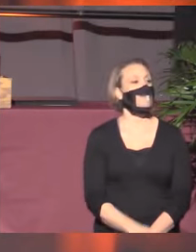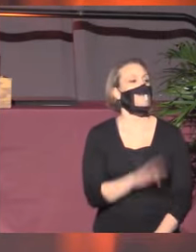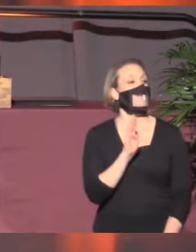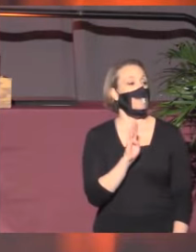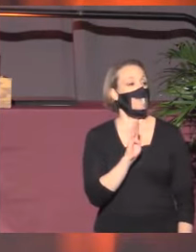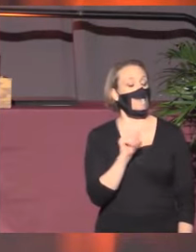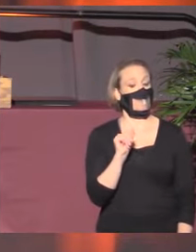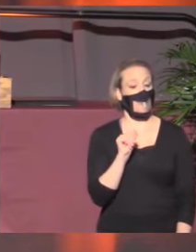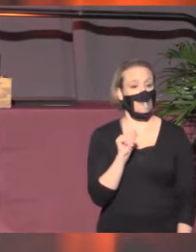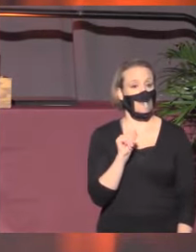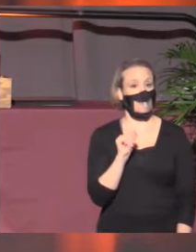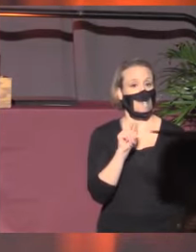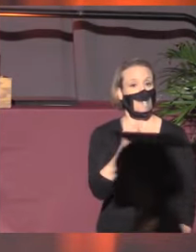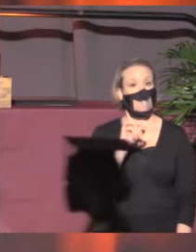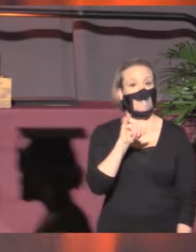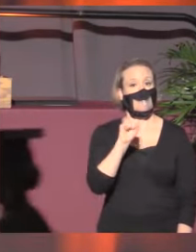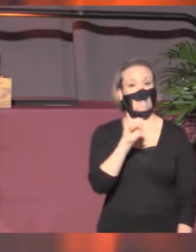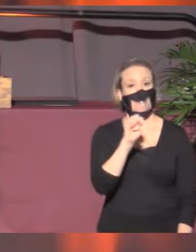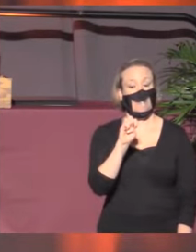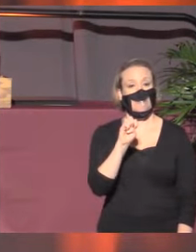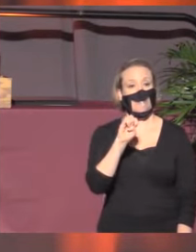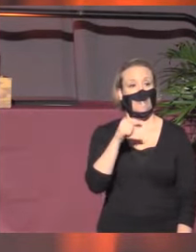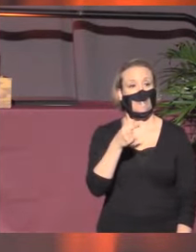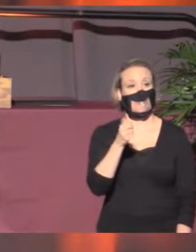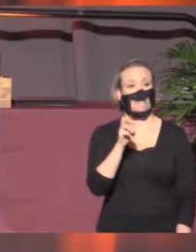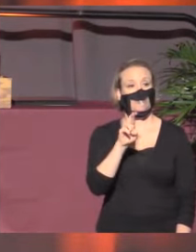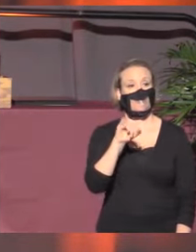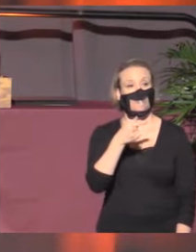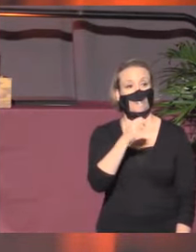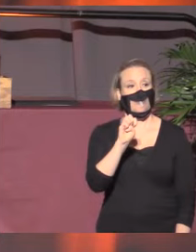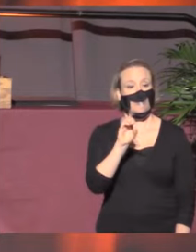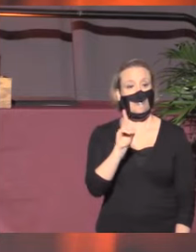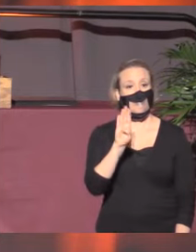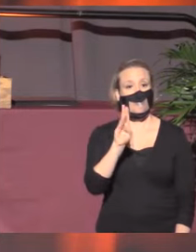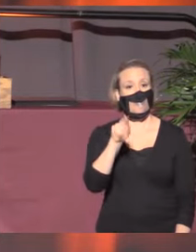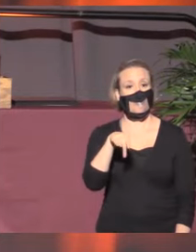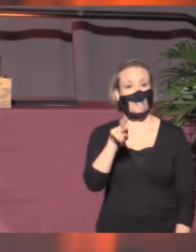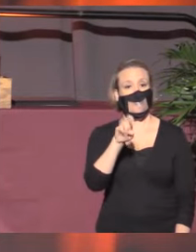Bachelor of Arts, Thaisa Georgie Duperval.